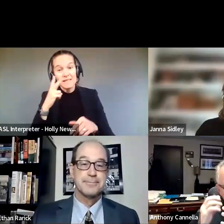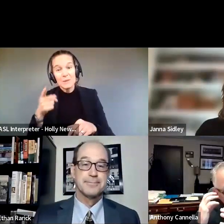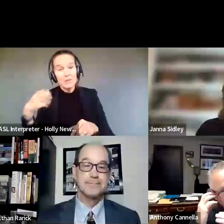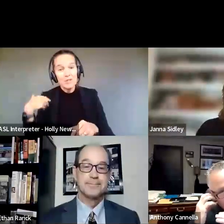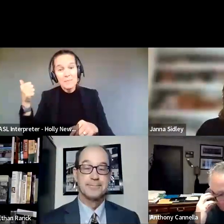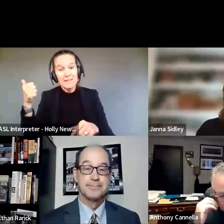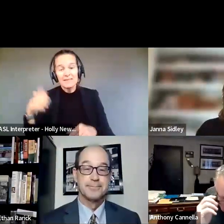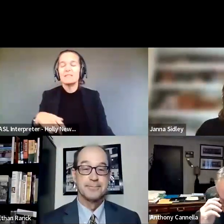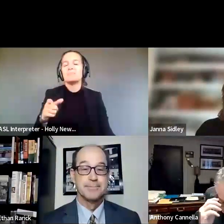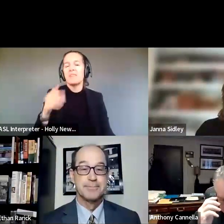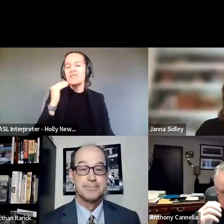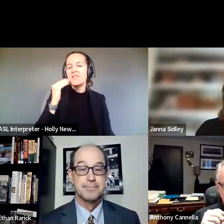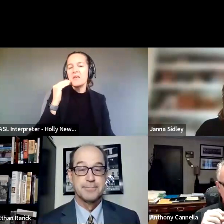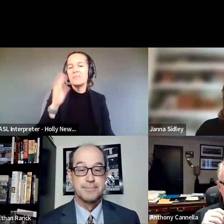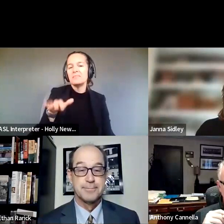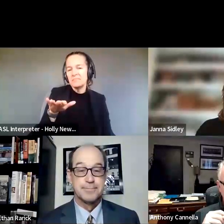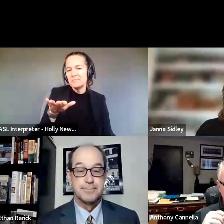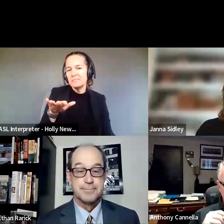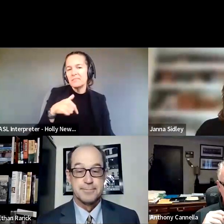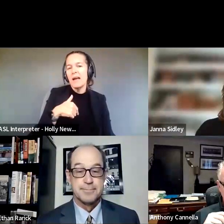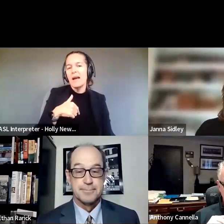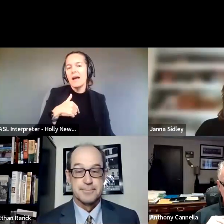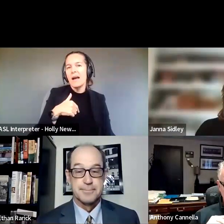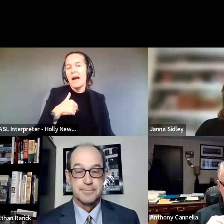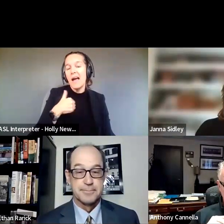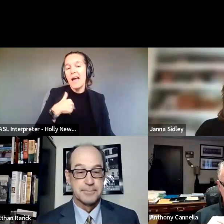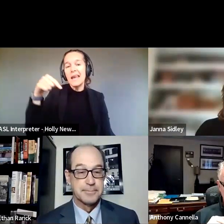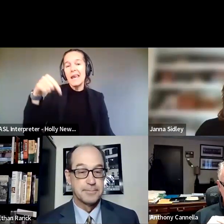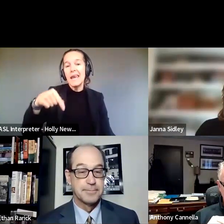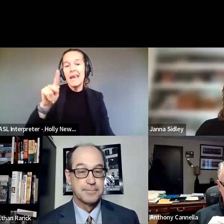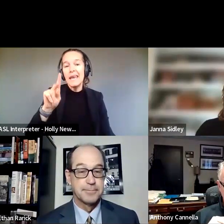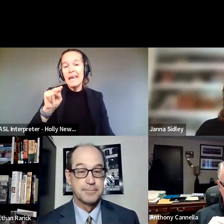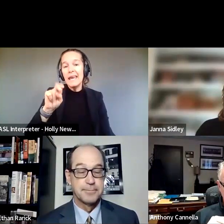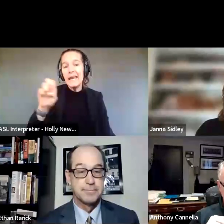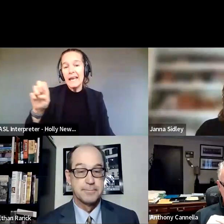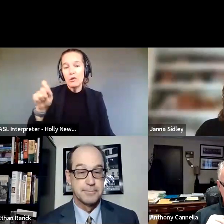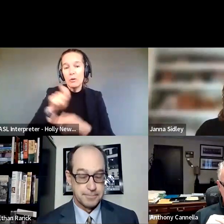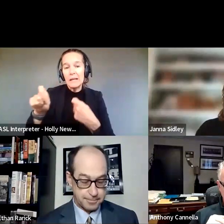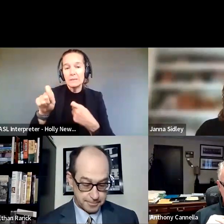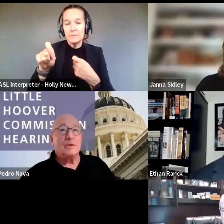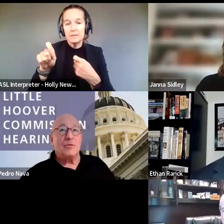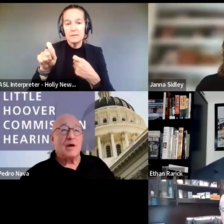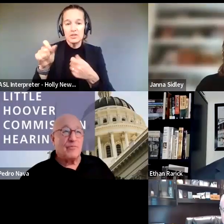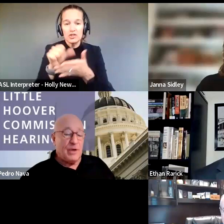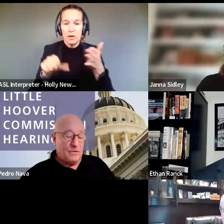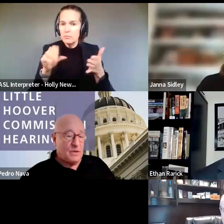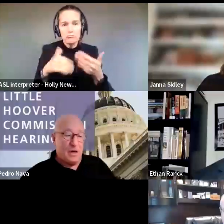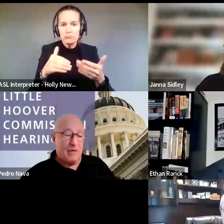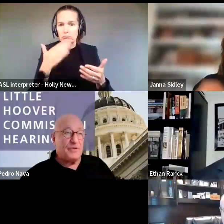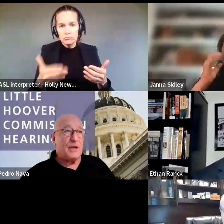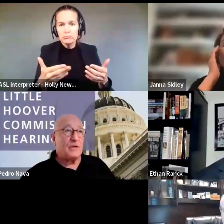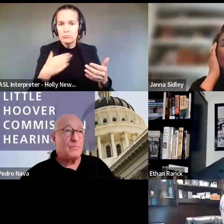Well, I had knee replacement surgery. It went very well. The recovery